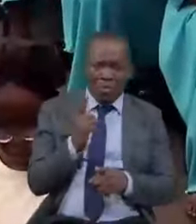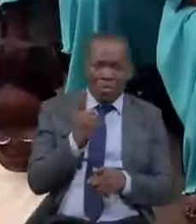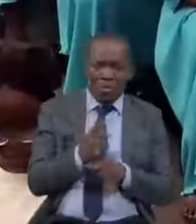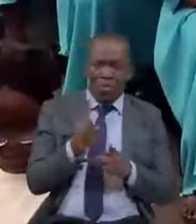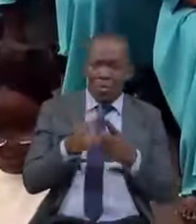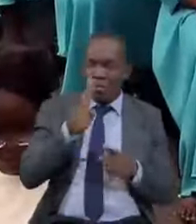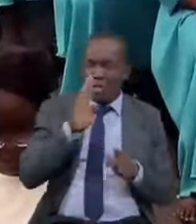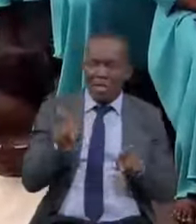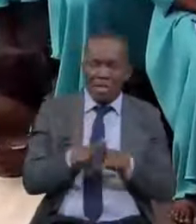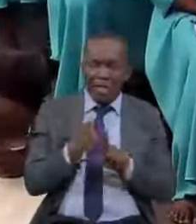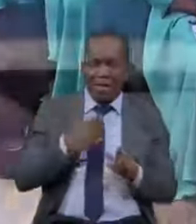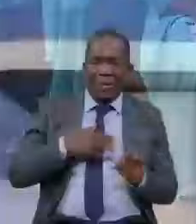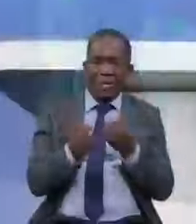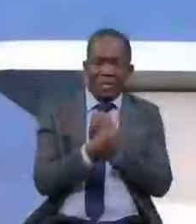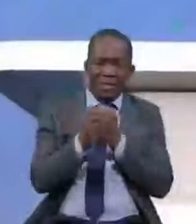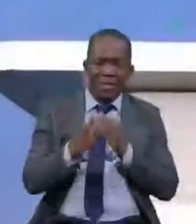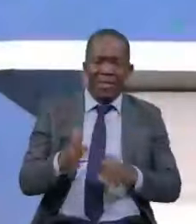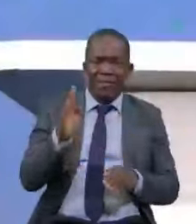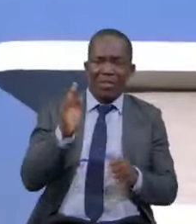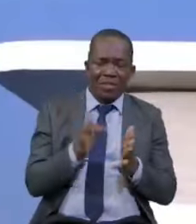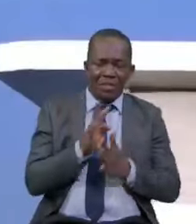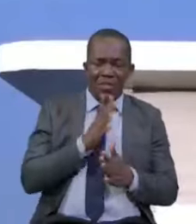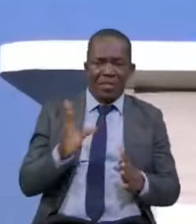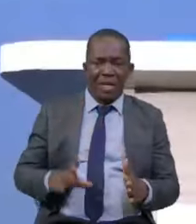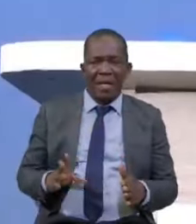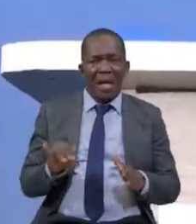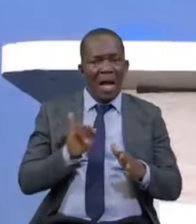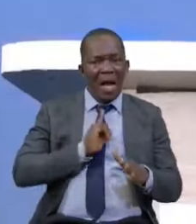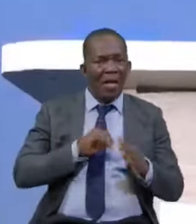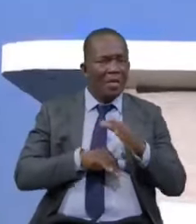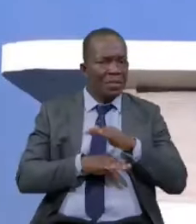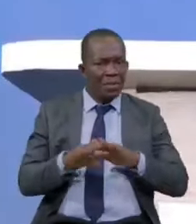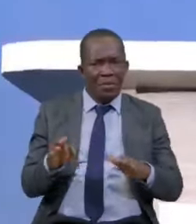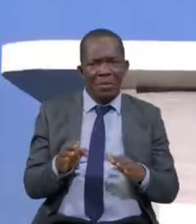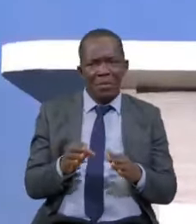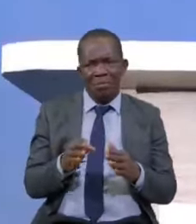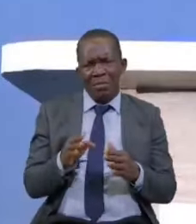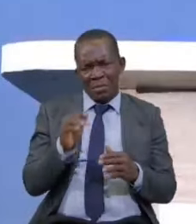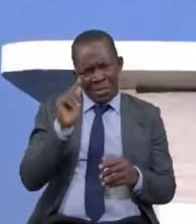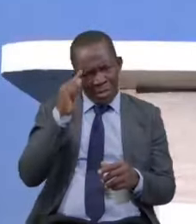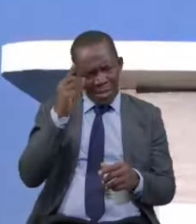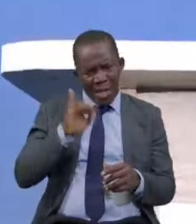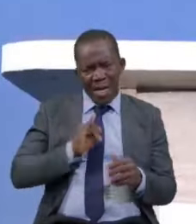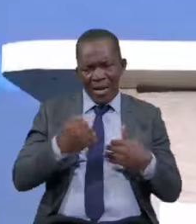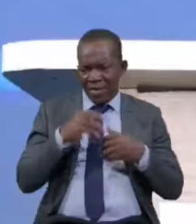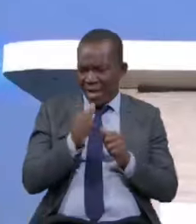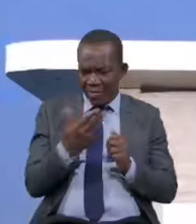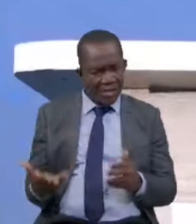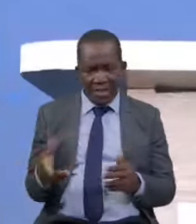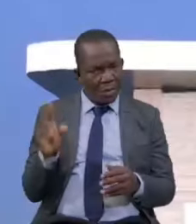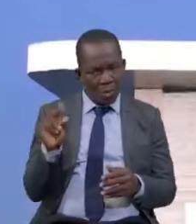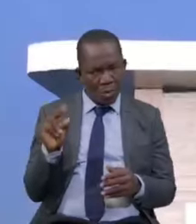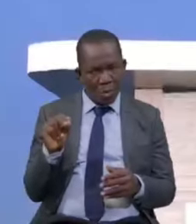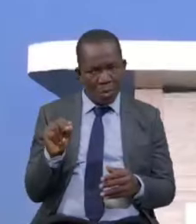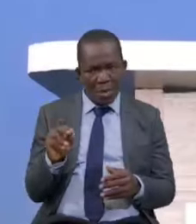say after any message I hear, I don't need to pray now. I've got it all. I'm saved. I'm sanctified. I'm